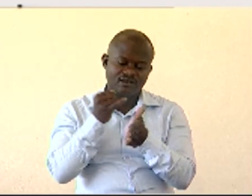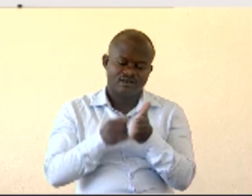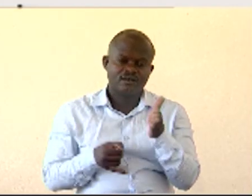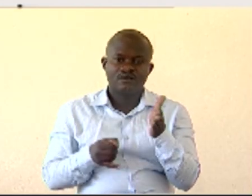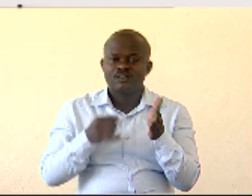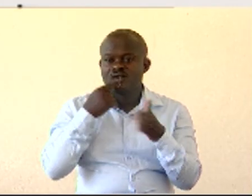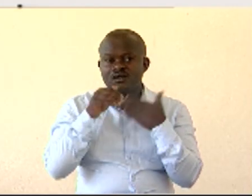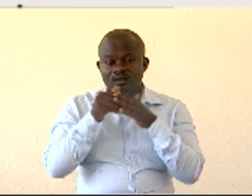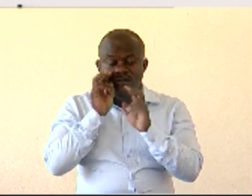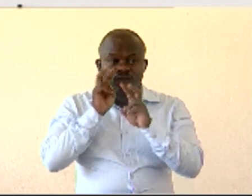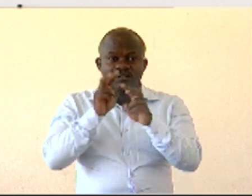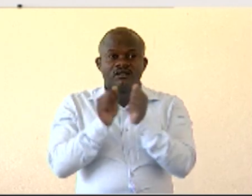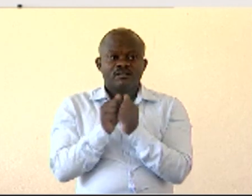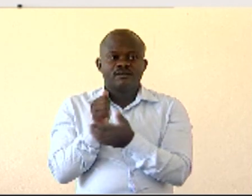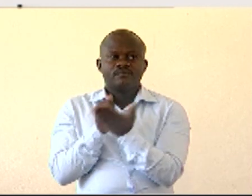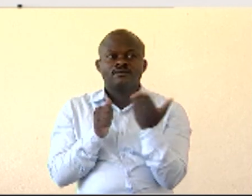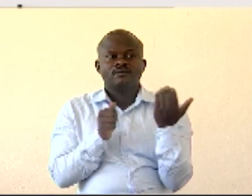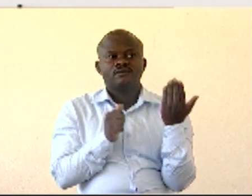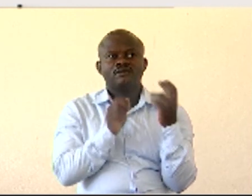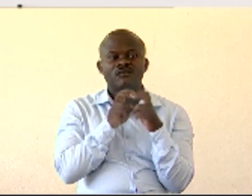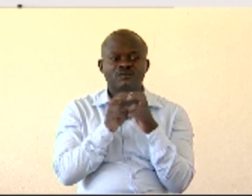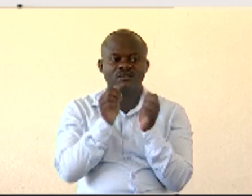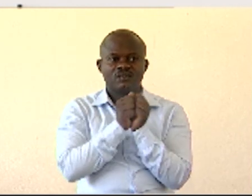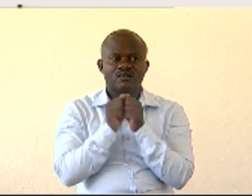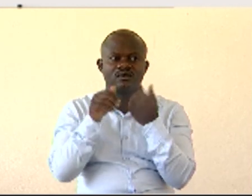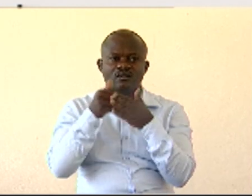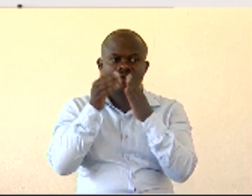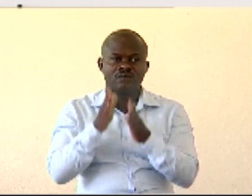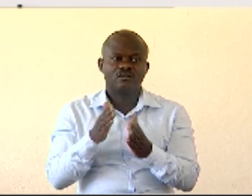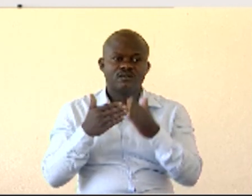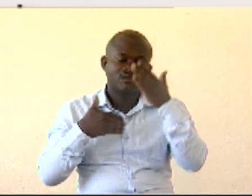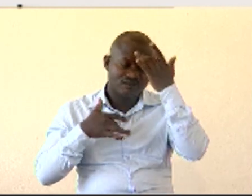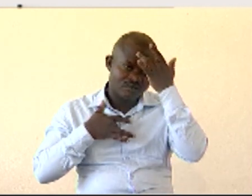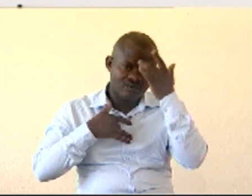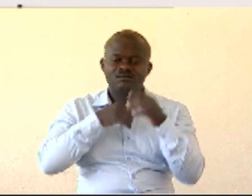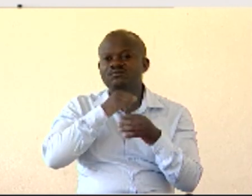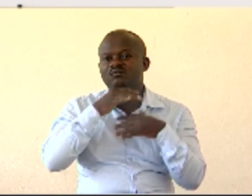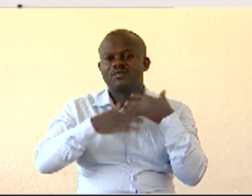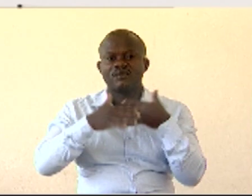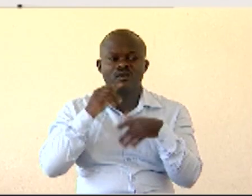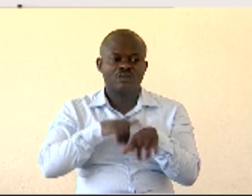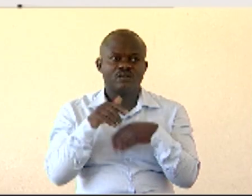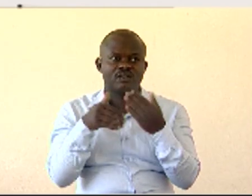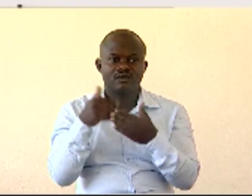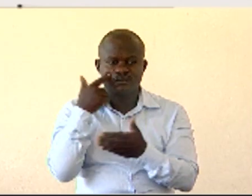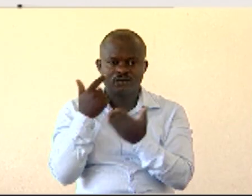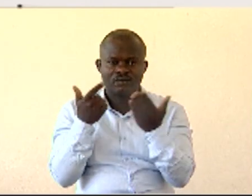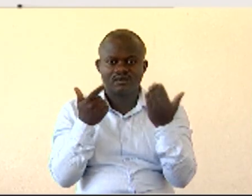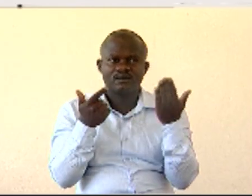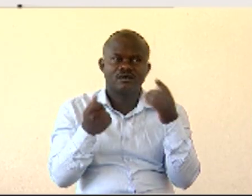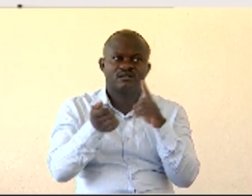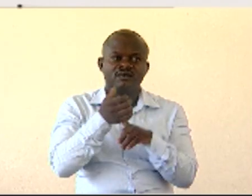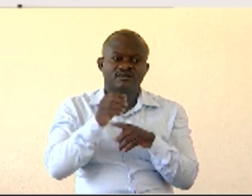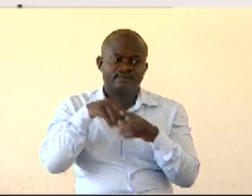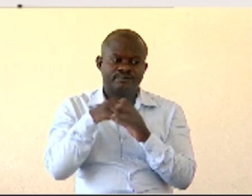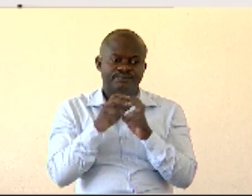Through blood transfusion or contact with a contaminated blood. When you get in